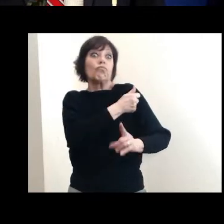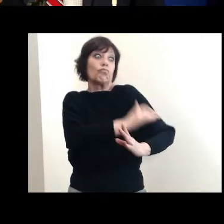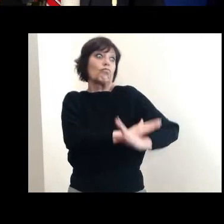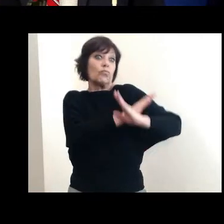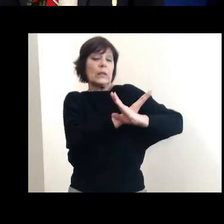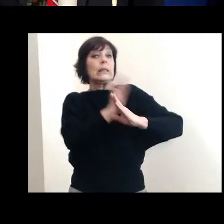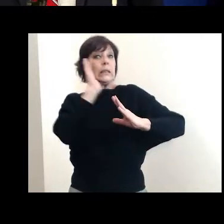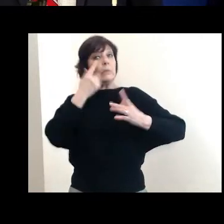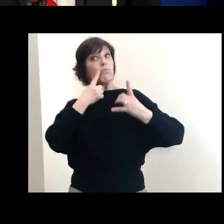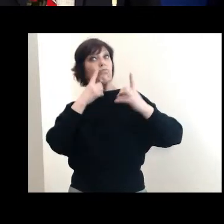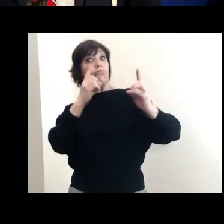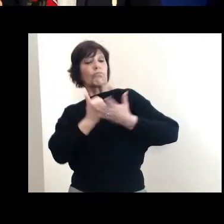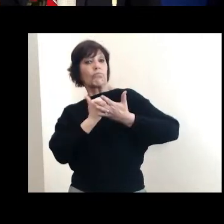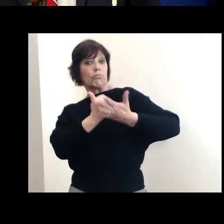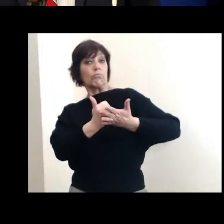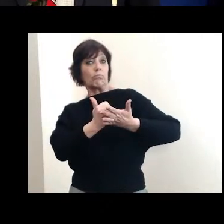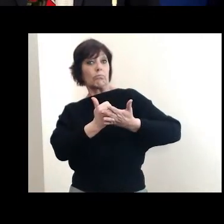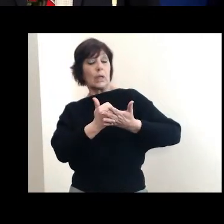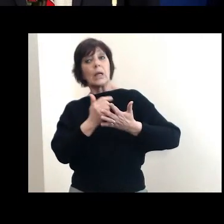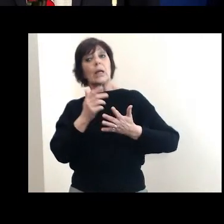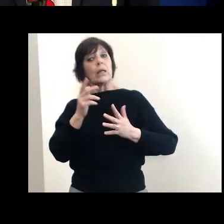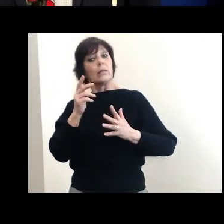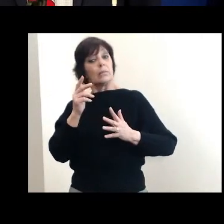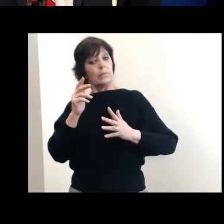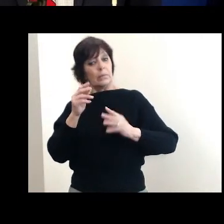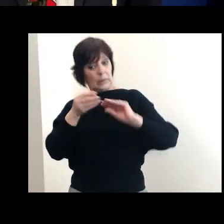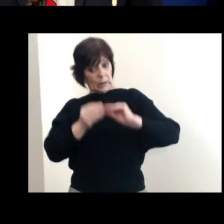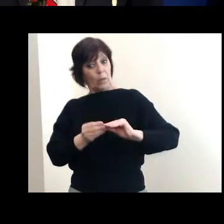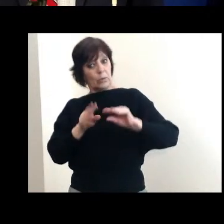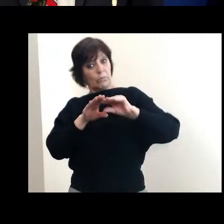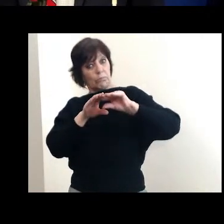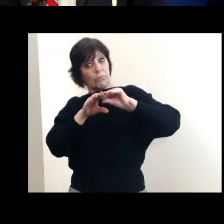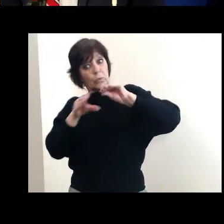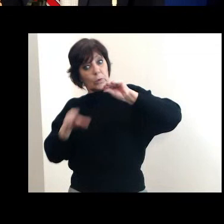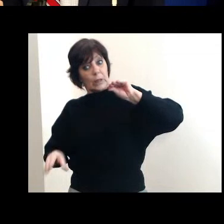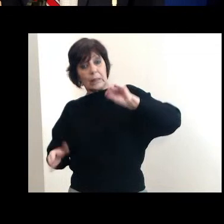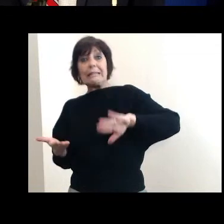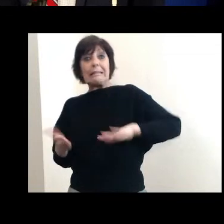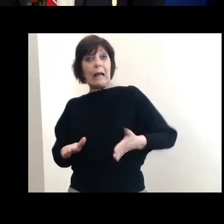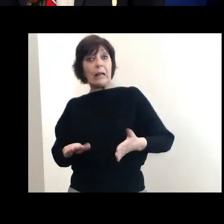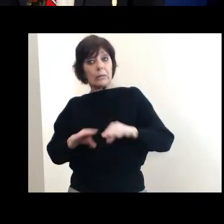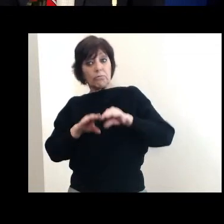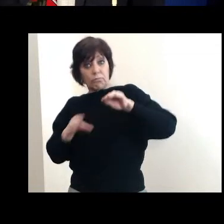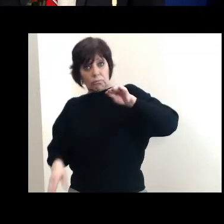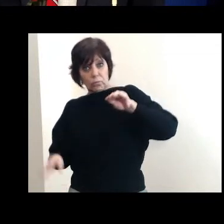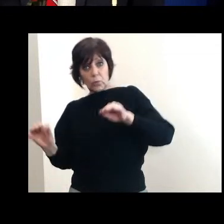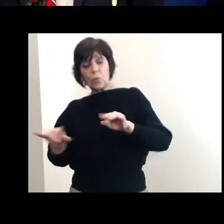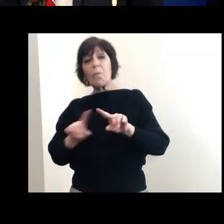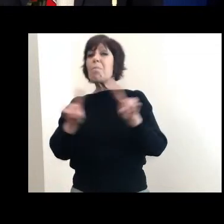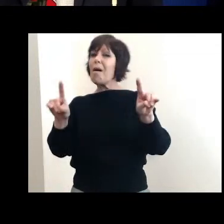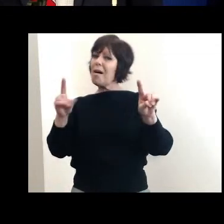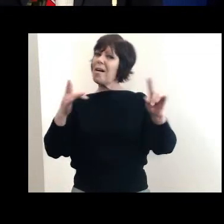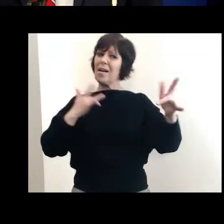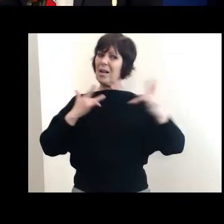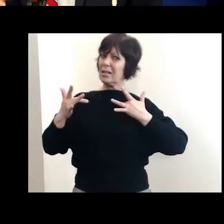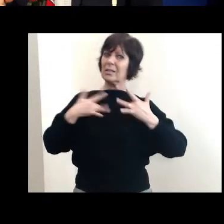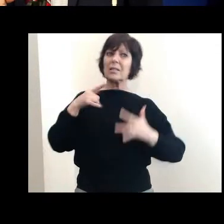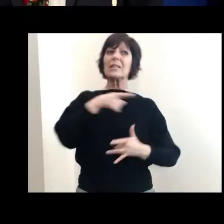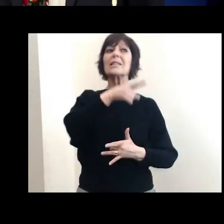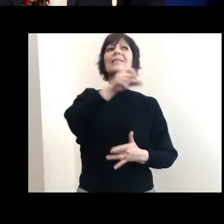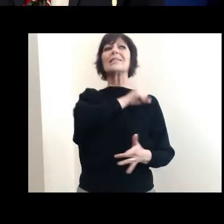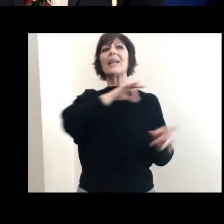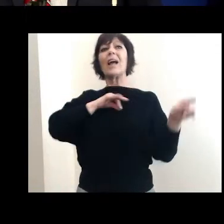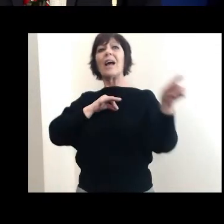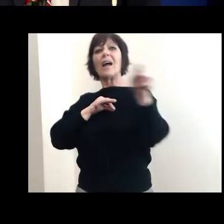it seems to be working because cases are dropping and deaths are dropping as a result of it. But I am concerned about the